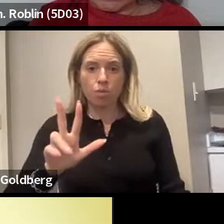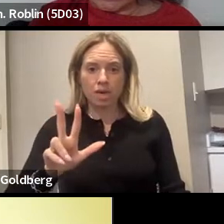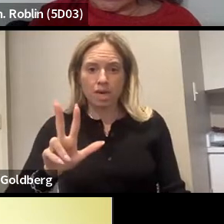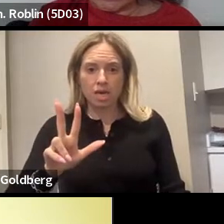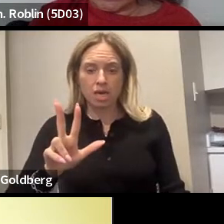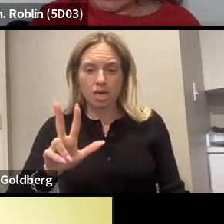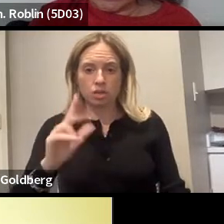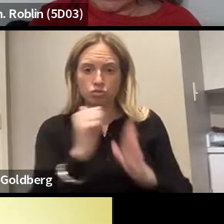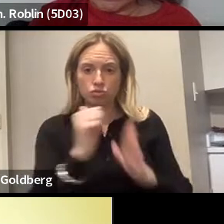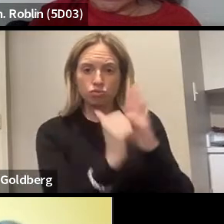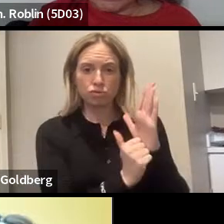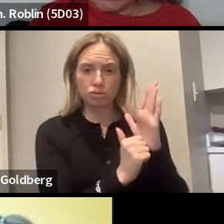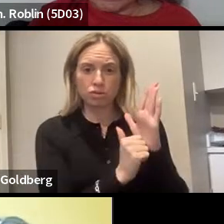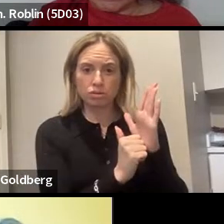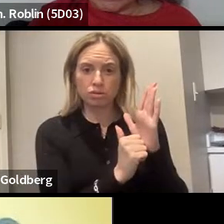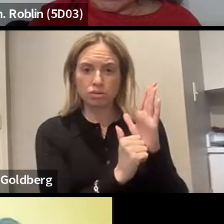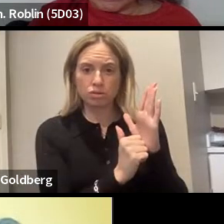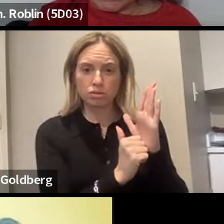tonight?